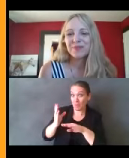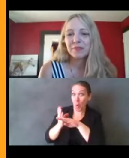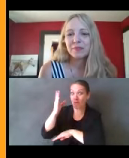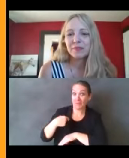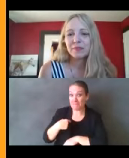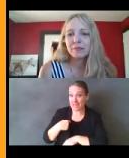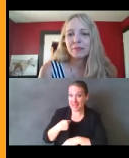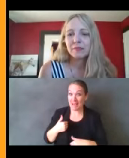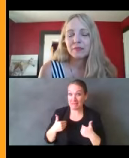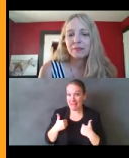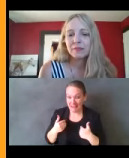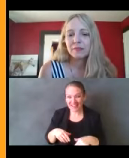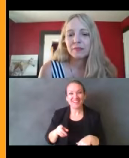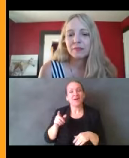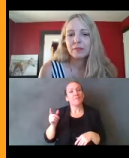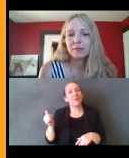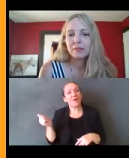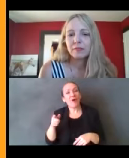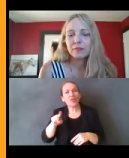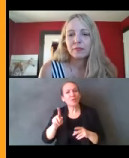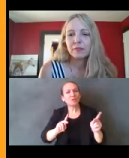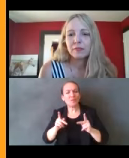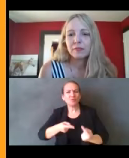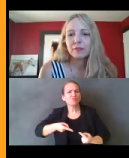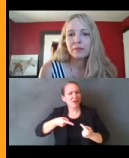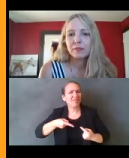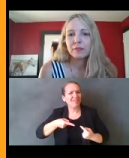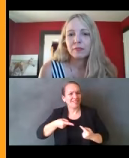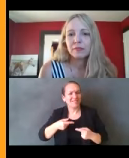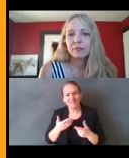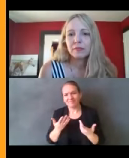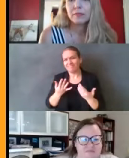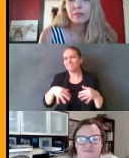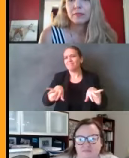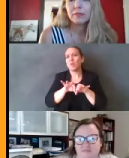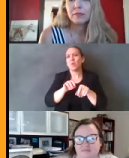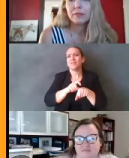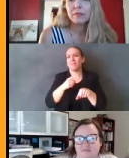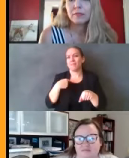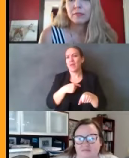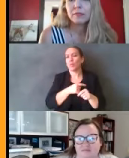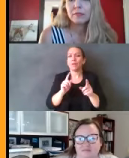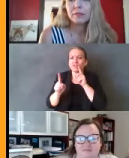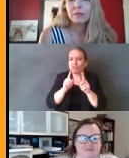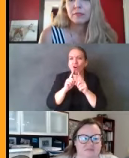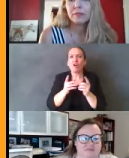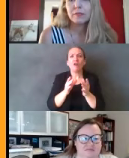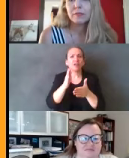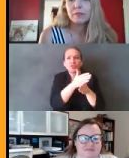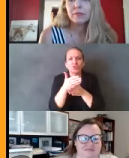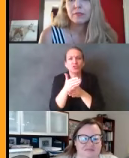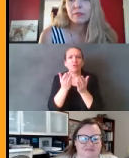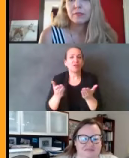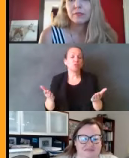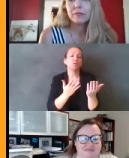than I am, and everybody's having a really difficult time. So I think it's really a good time to be talking about this and to be giving people resources. So again, I